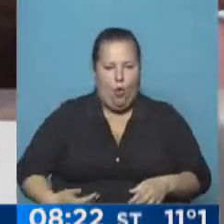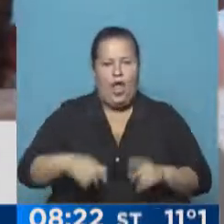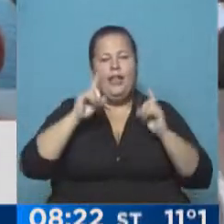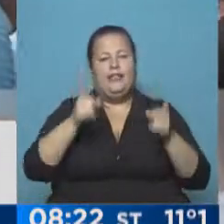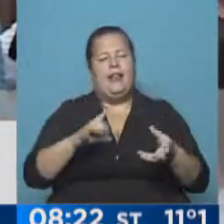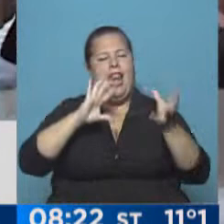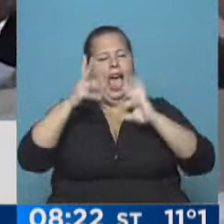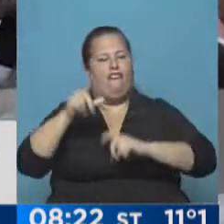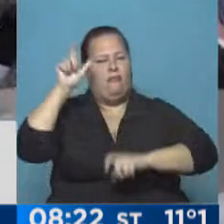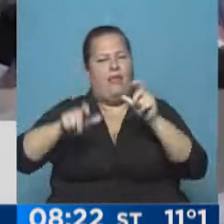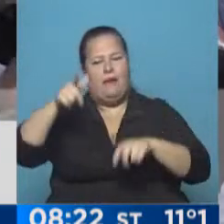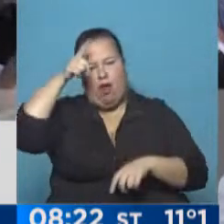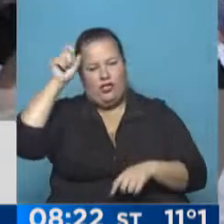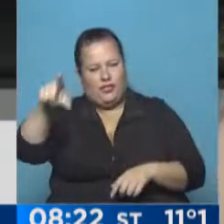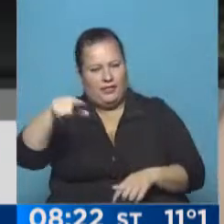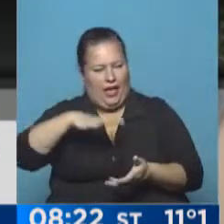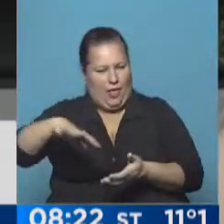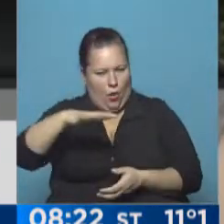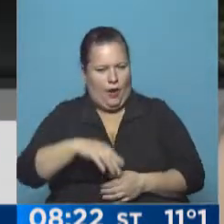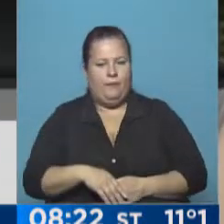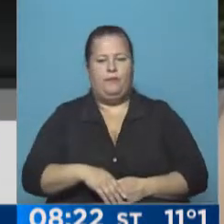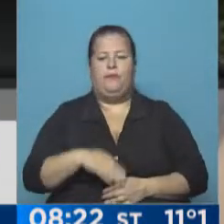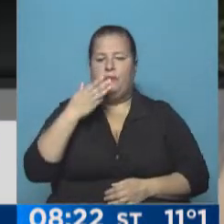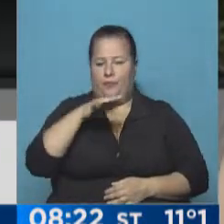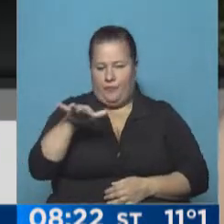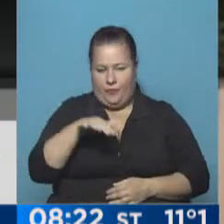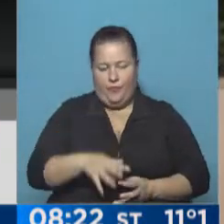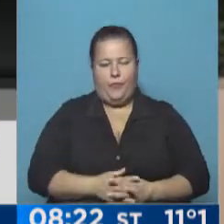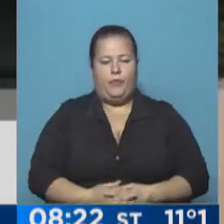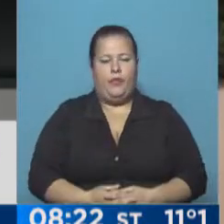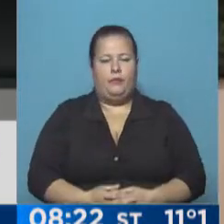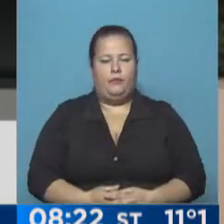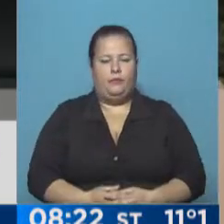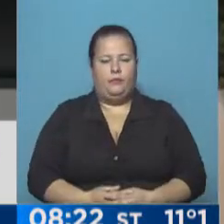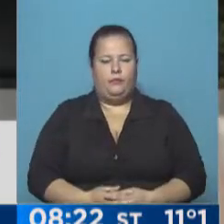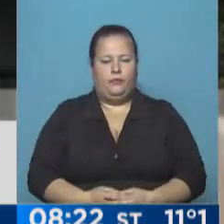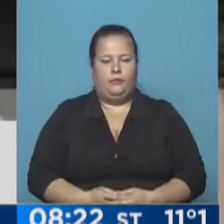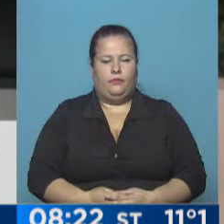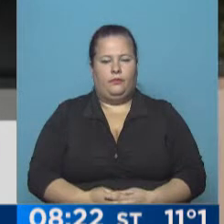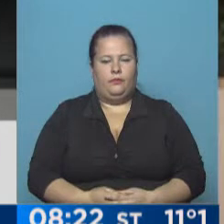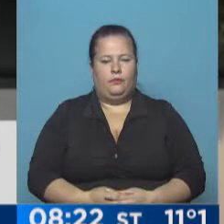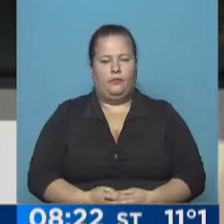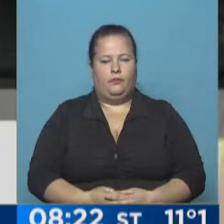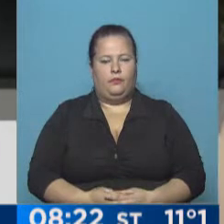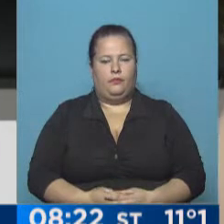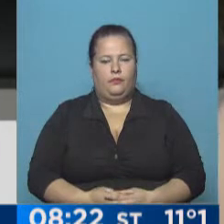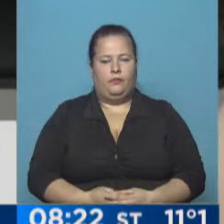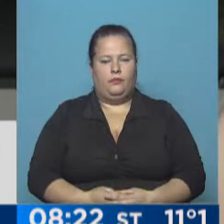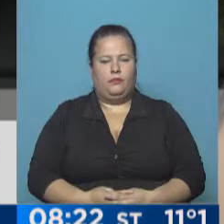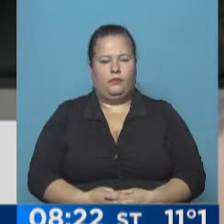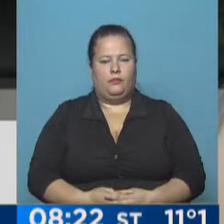la actitud de la policía local. Very, very bad life in the camp, in the port.